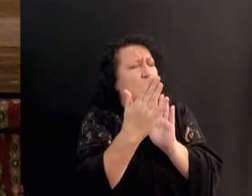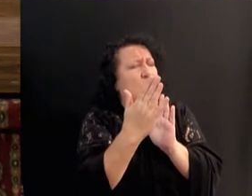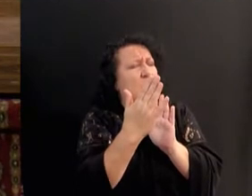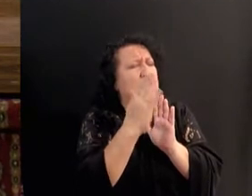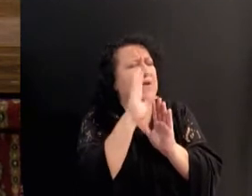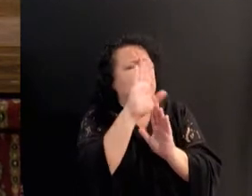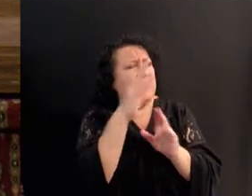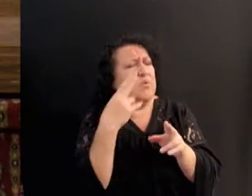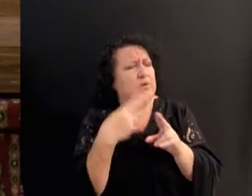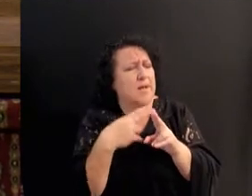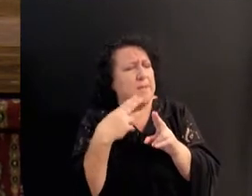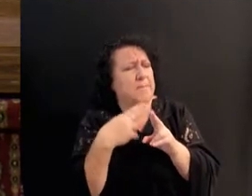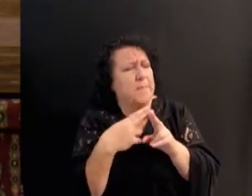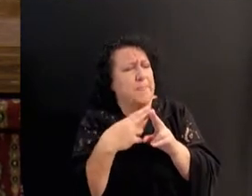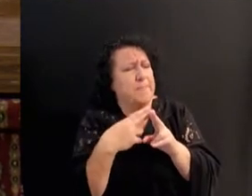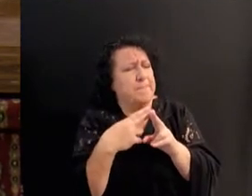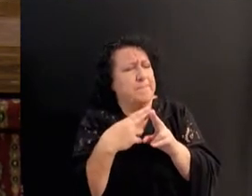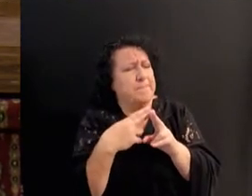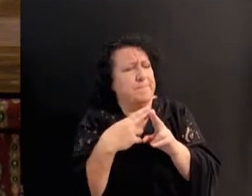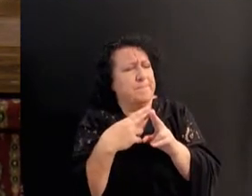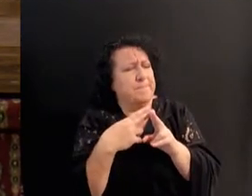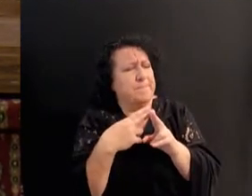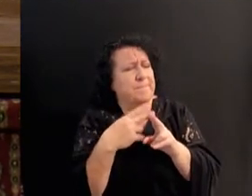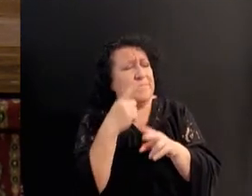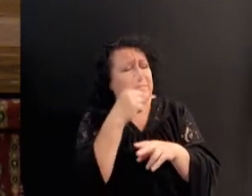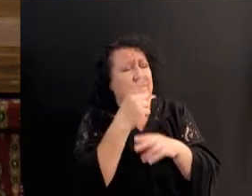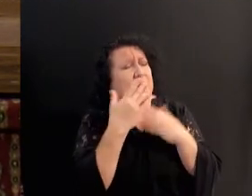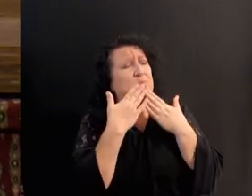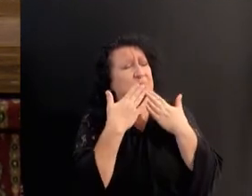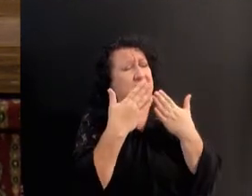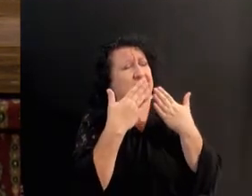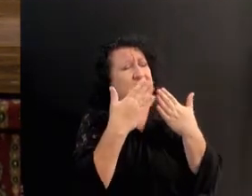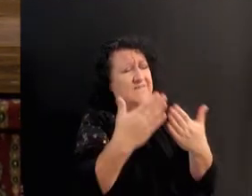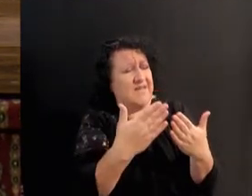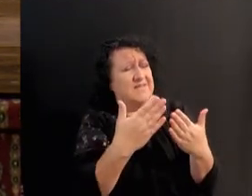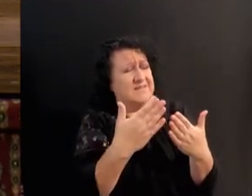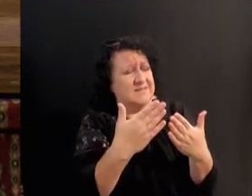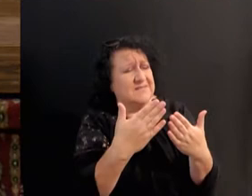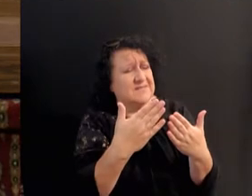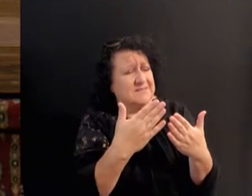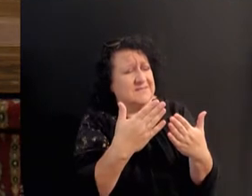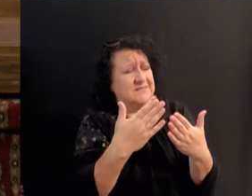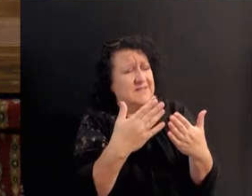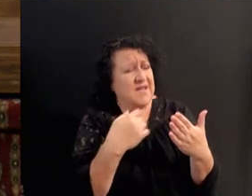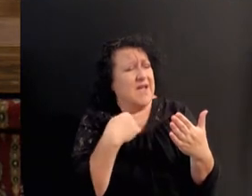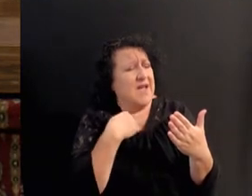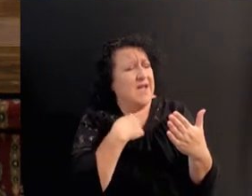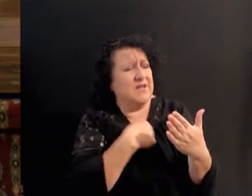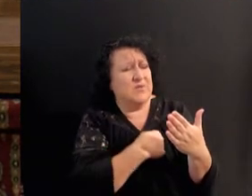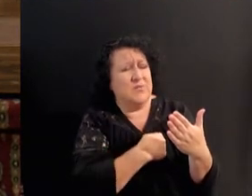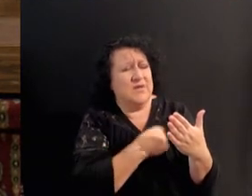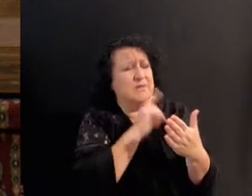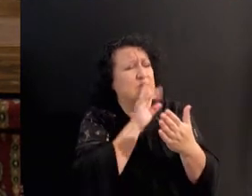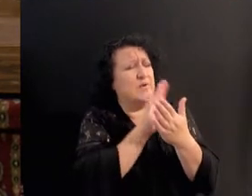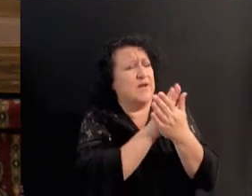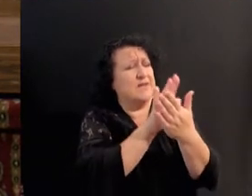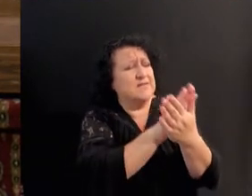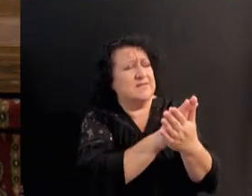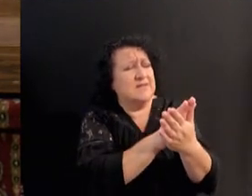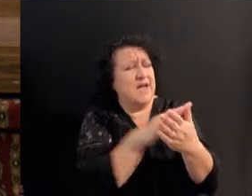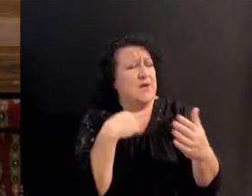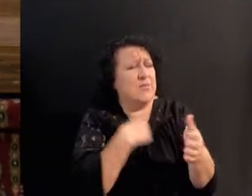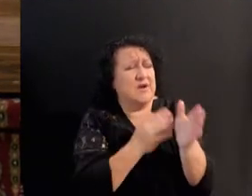It is to you we give thanks and we give praise, and we come now eager to hear and receive.